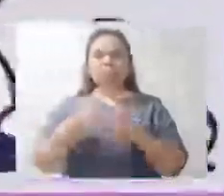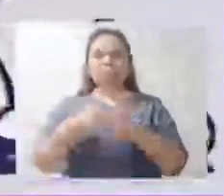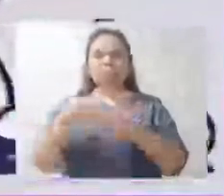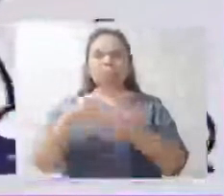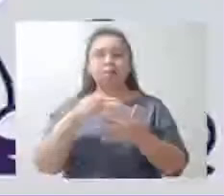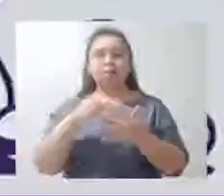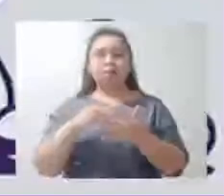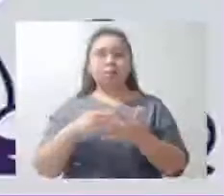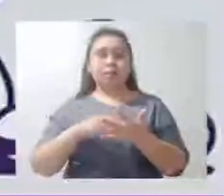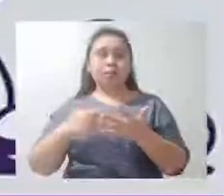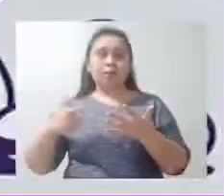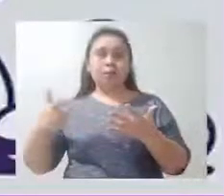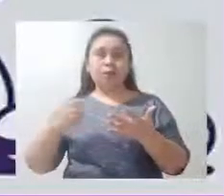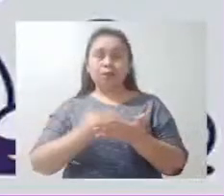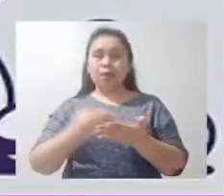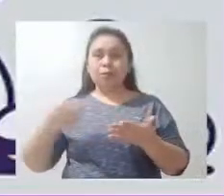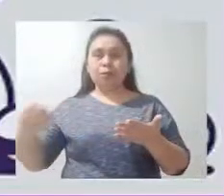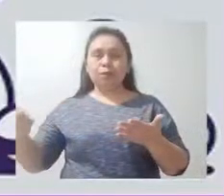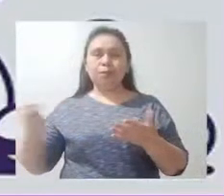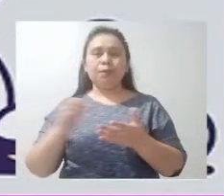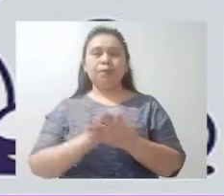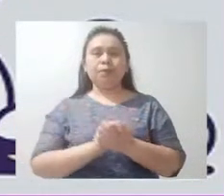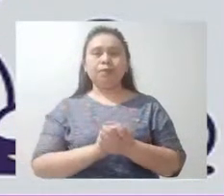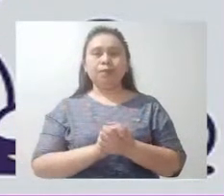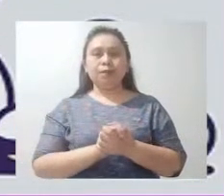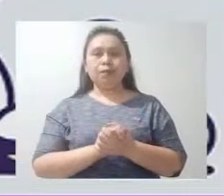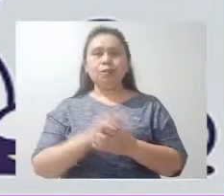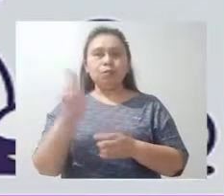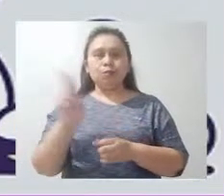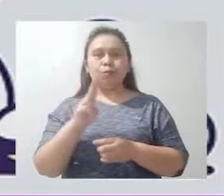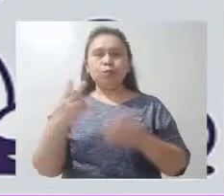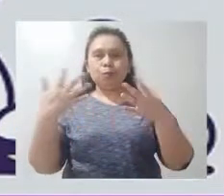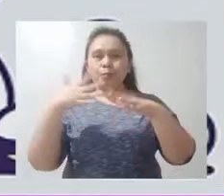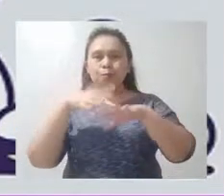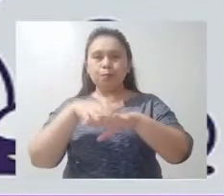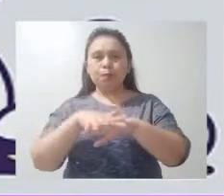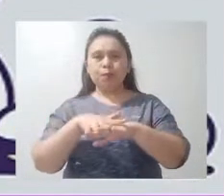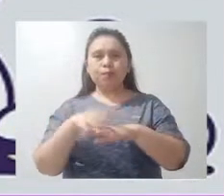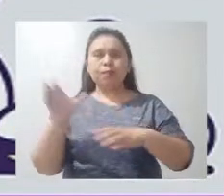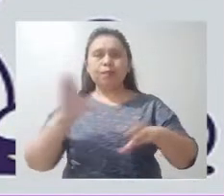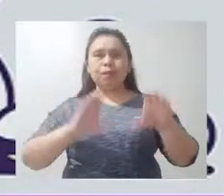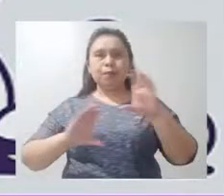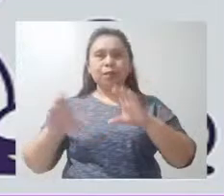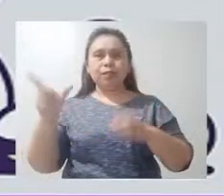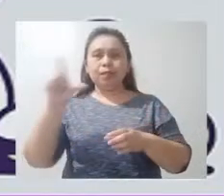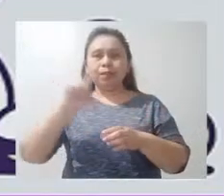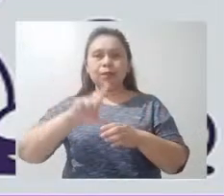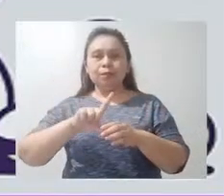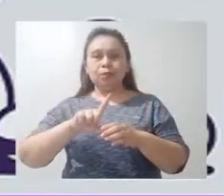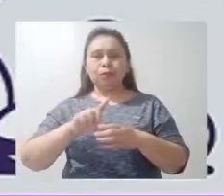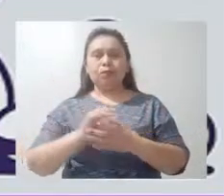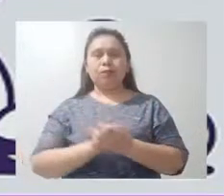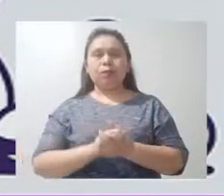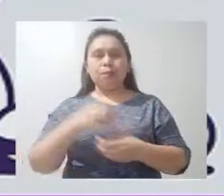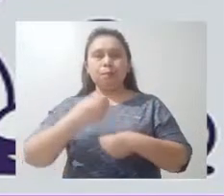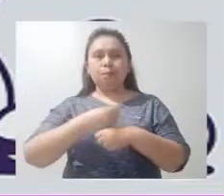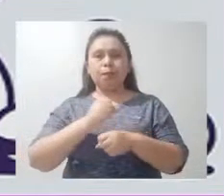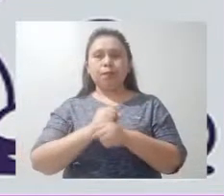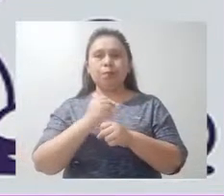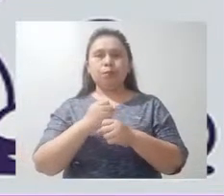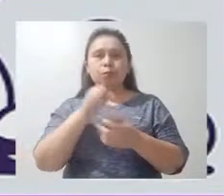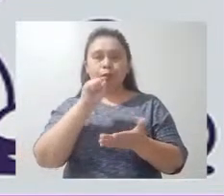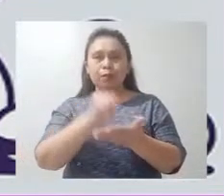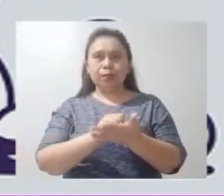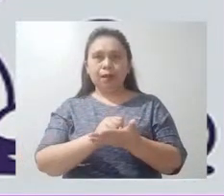among these is a piece of laboratory equipment used to mix chemicals and liquids? It